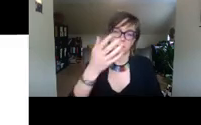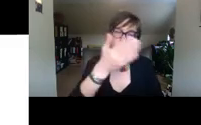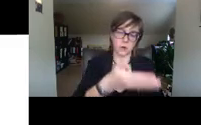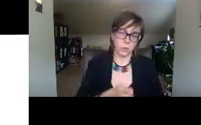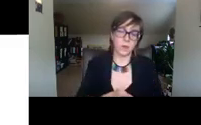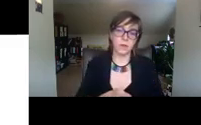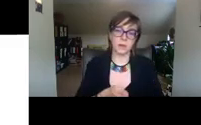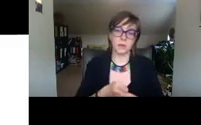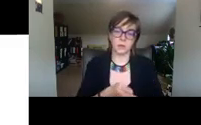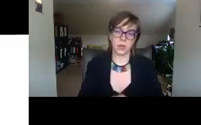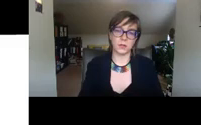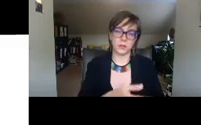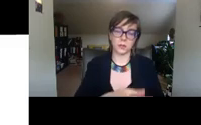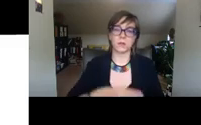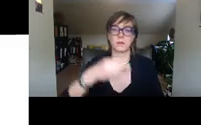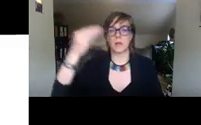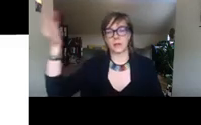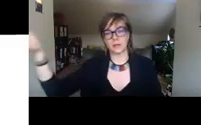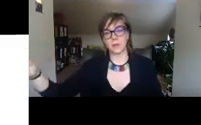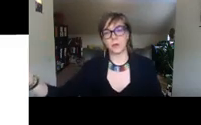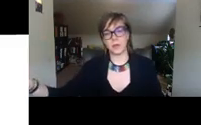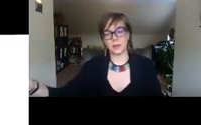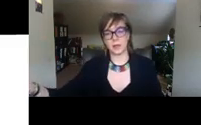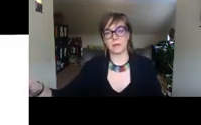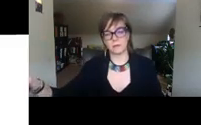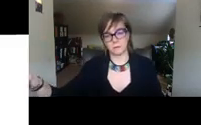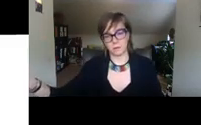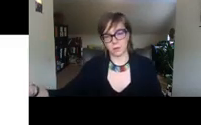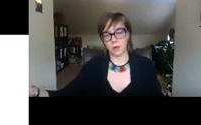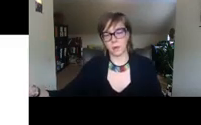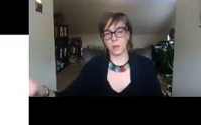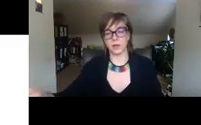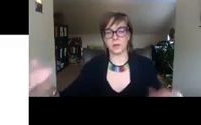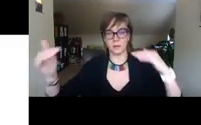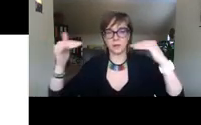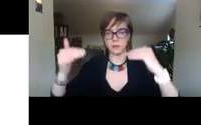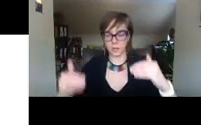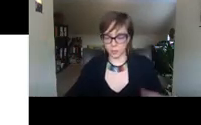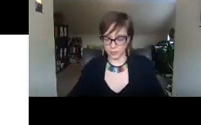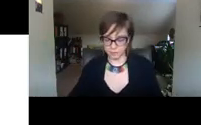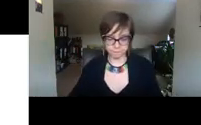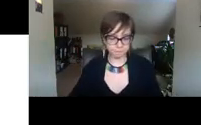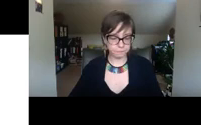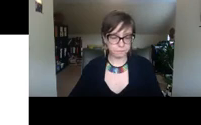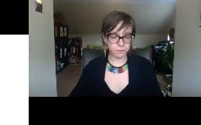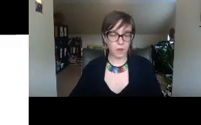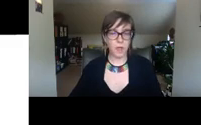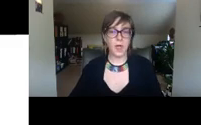said, one thing for challenges, I can see what they said about positive, and it's the same person.